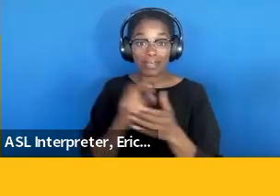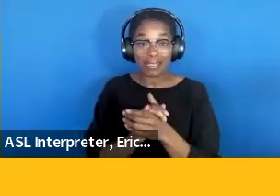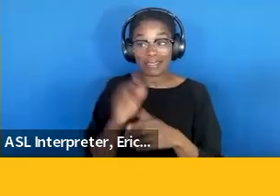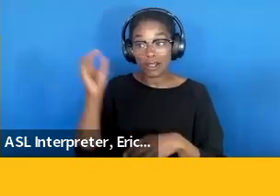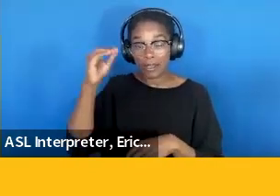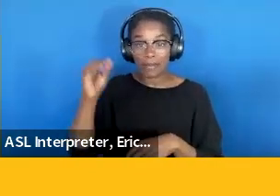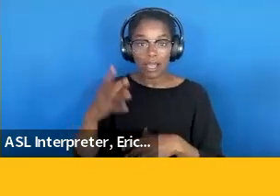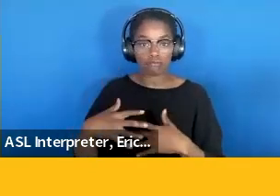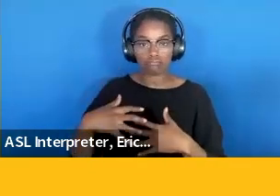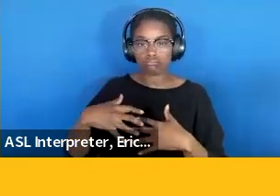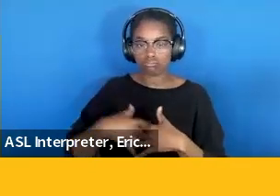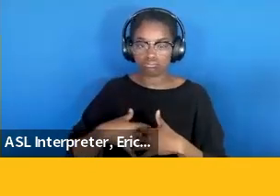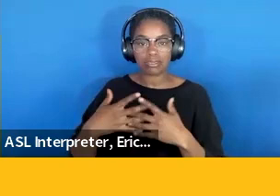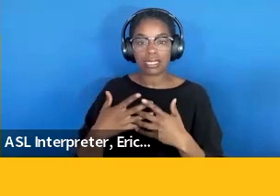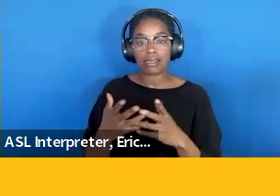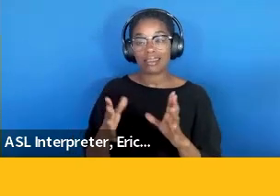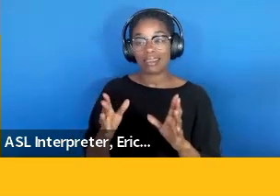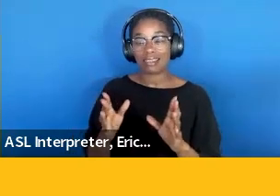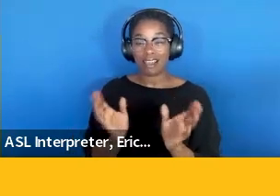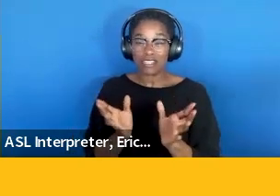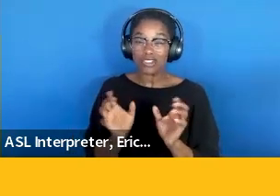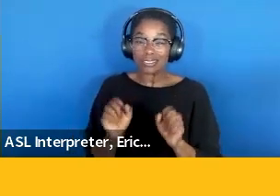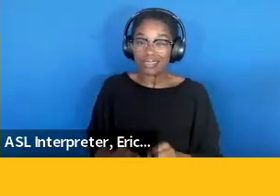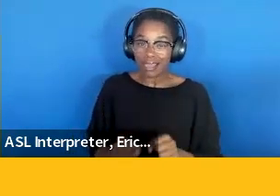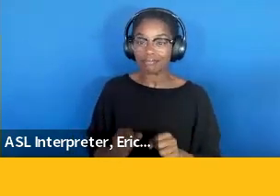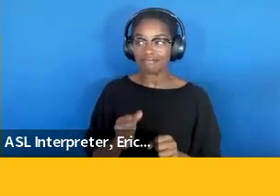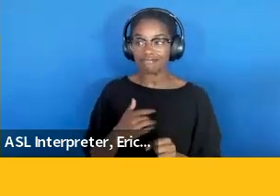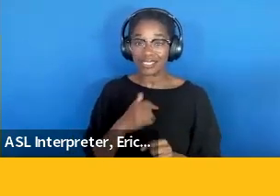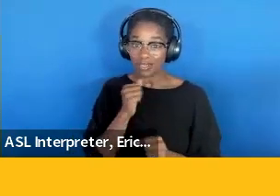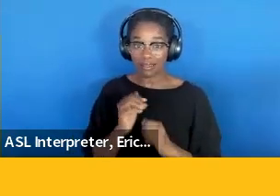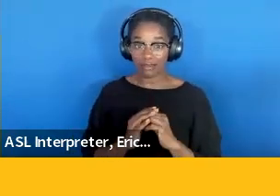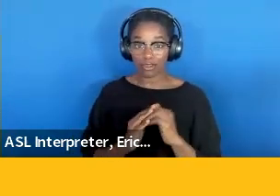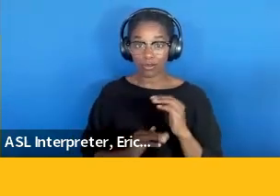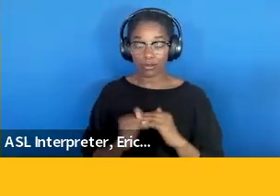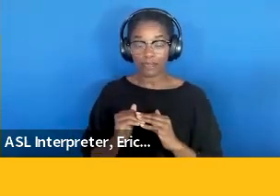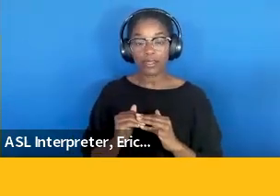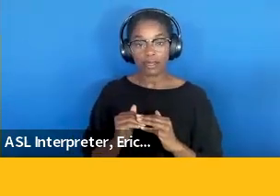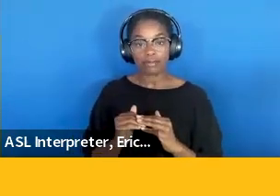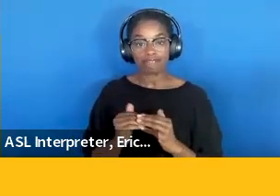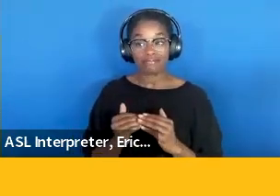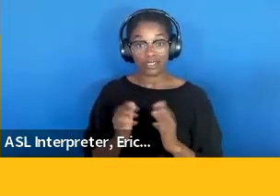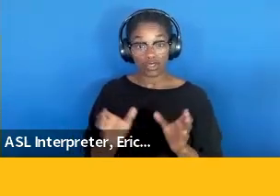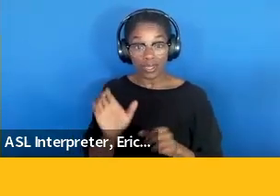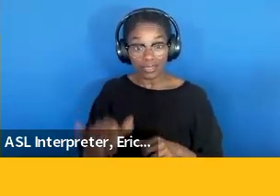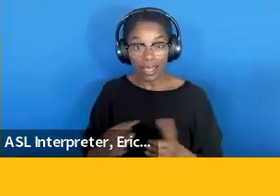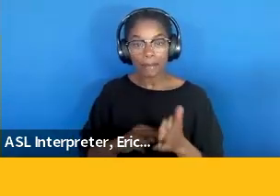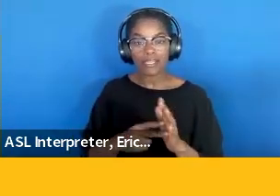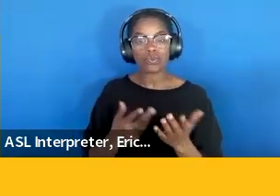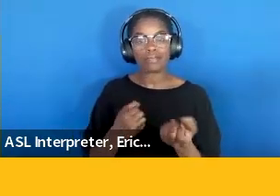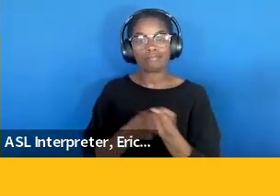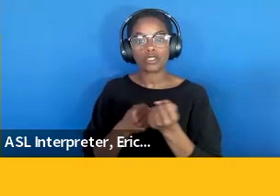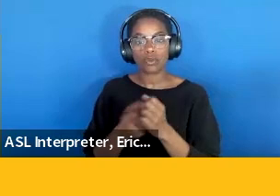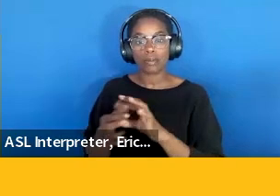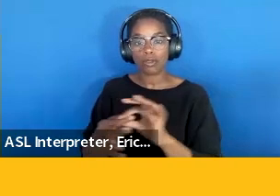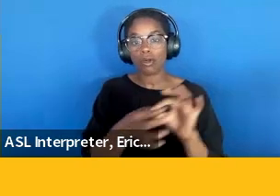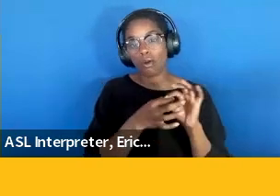rooted and such conversations can be uncomfortable. Because in doing so, we promote belonging for all members of our Triton